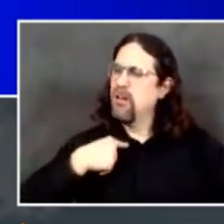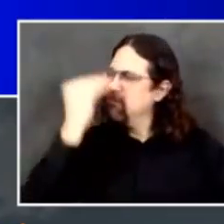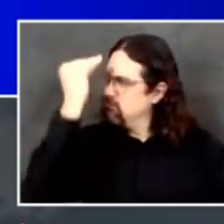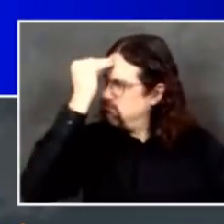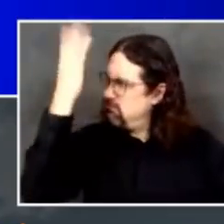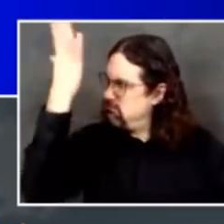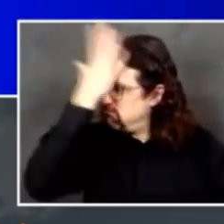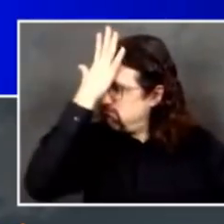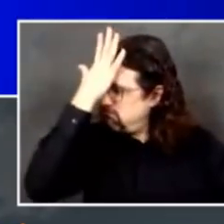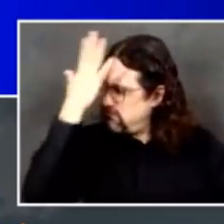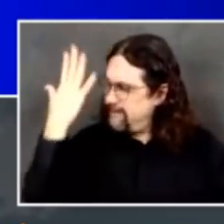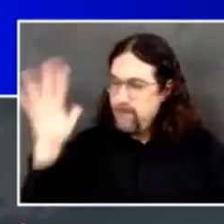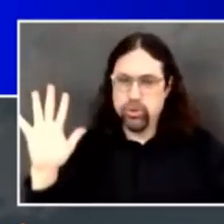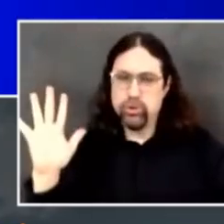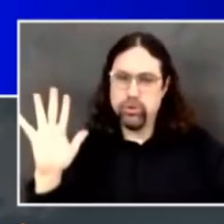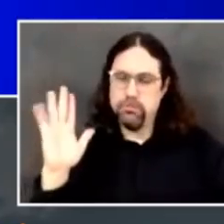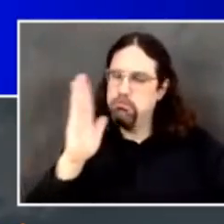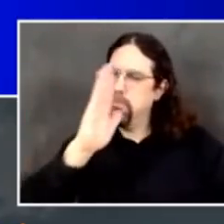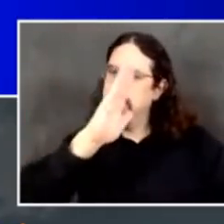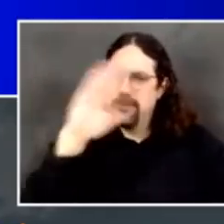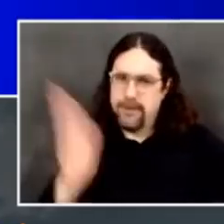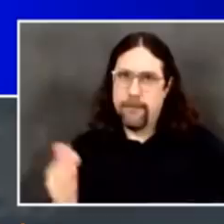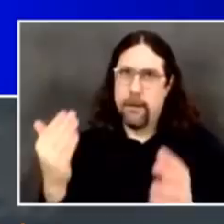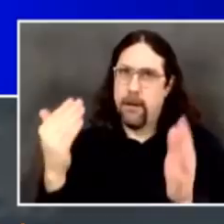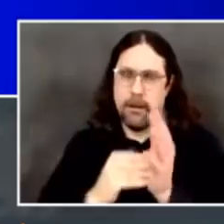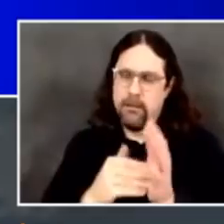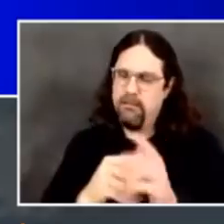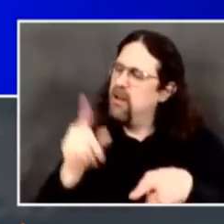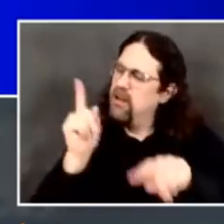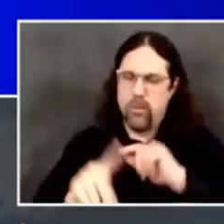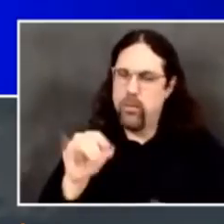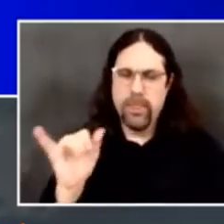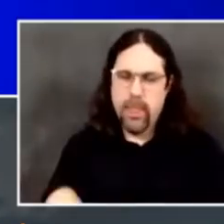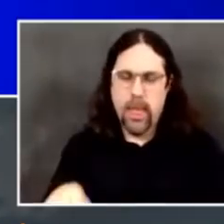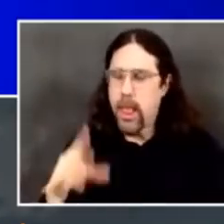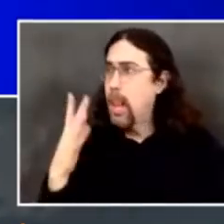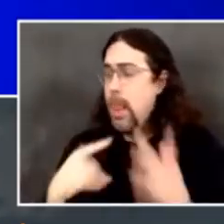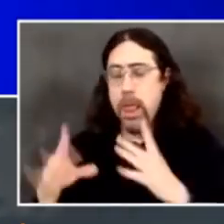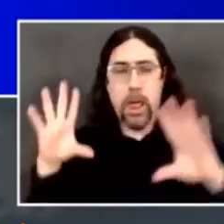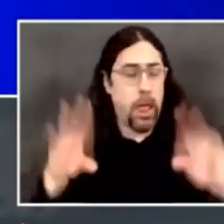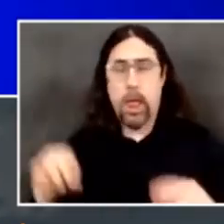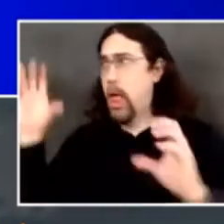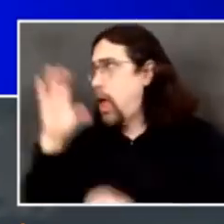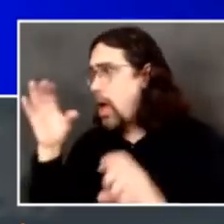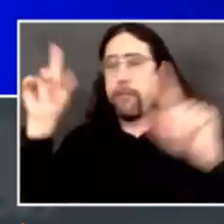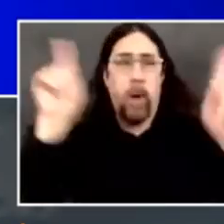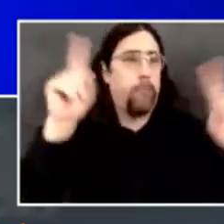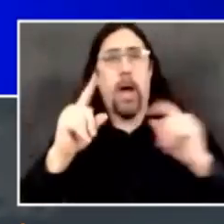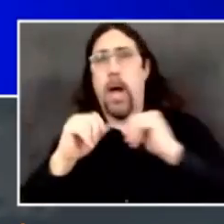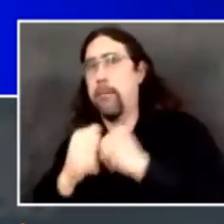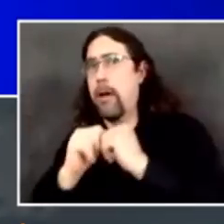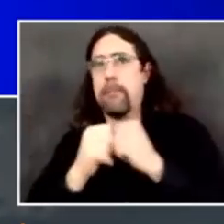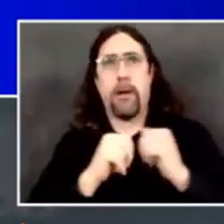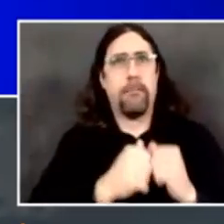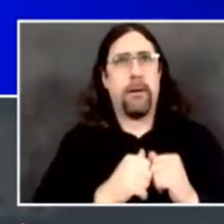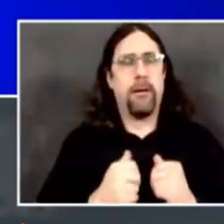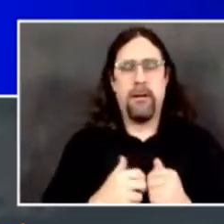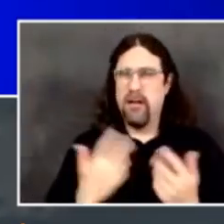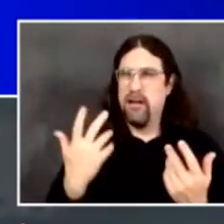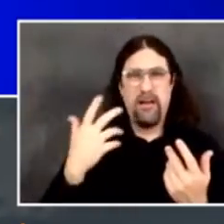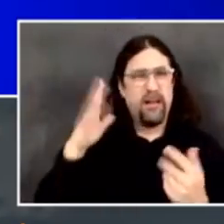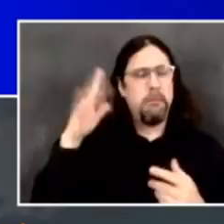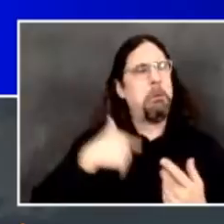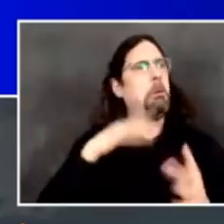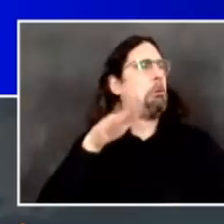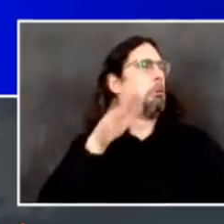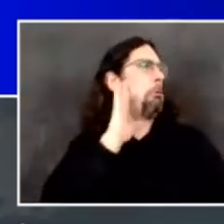come to realize we couldn't rely on the private market. We couldn't rely on the federal government. We need to protect ourselves. There's no place